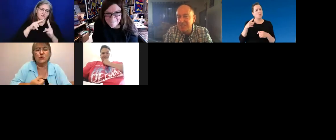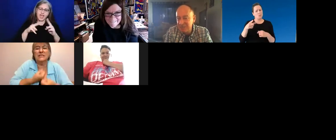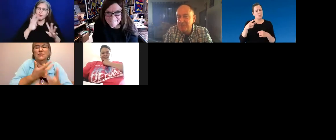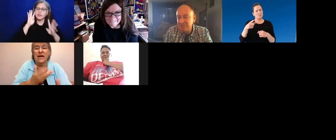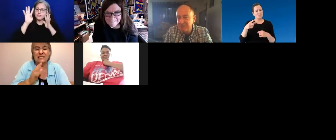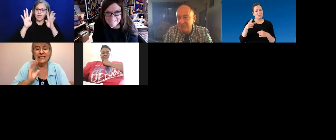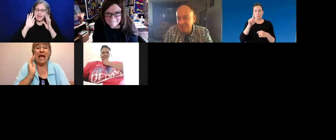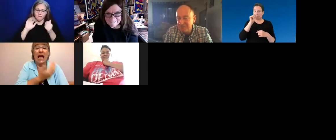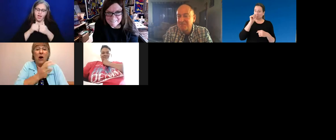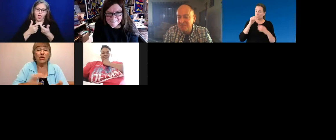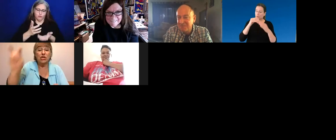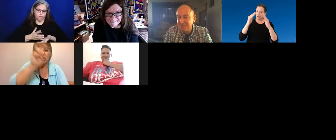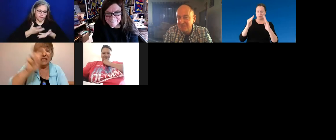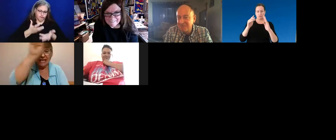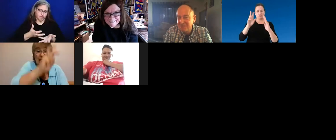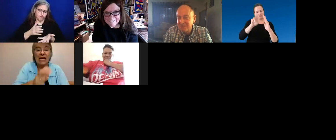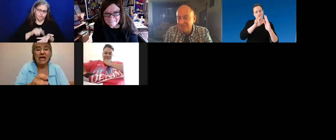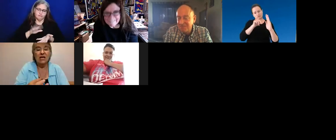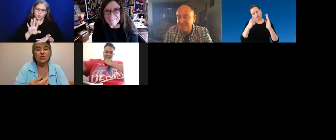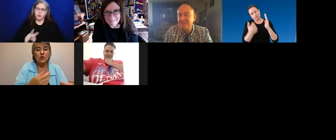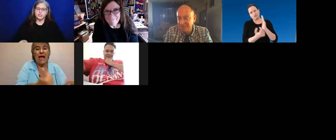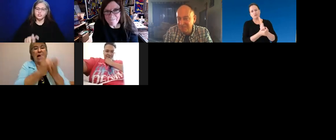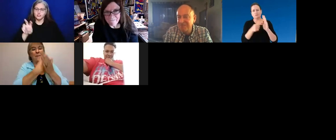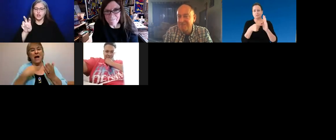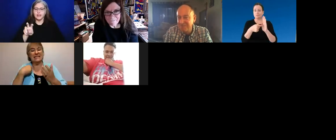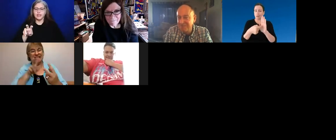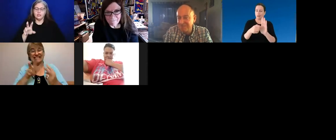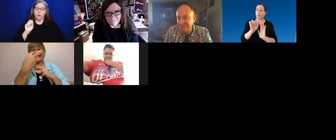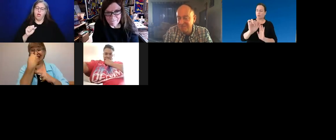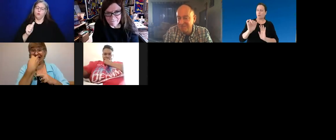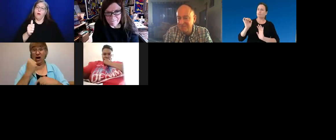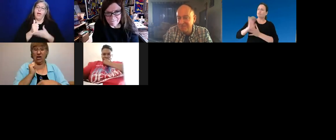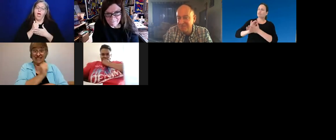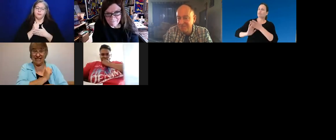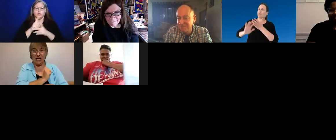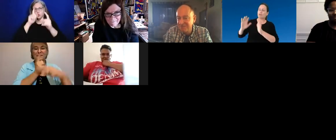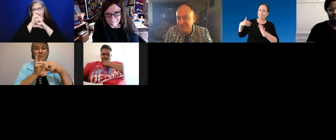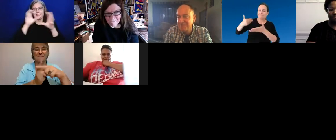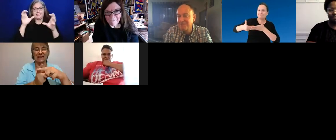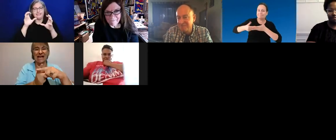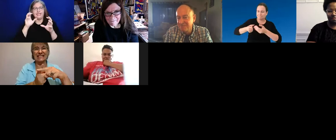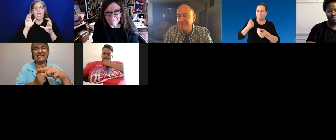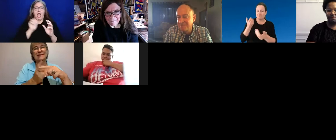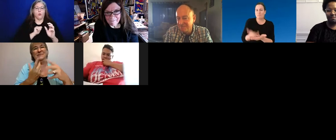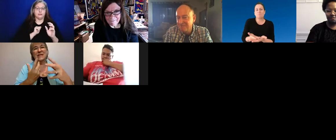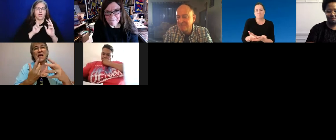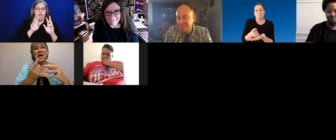to express our journey, to help us see ourselves,